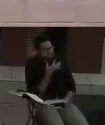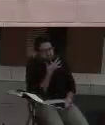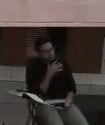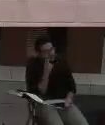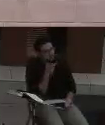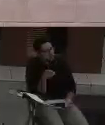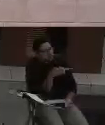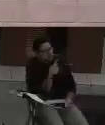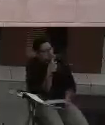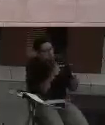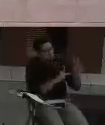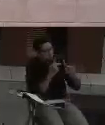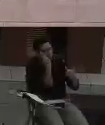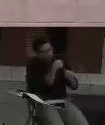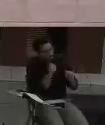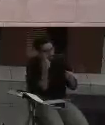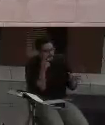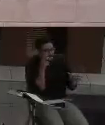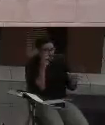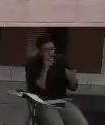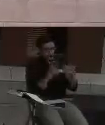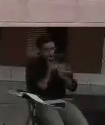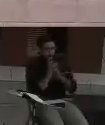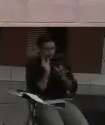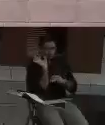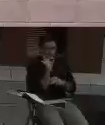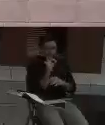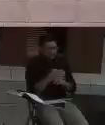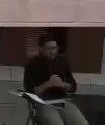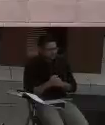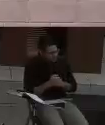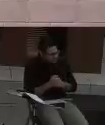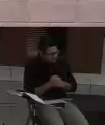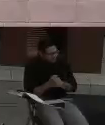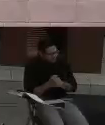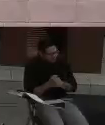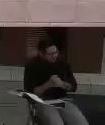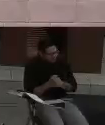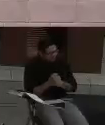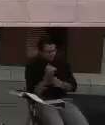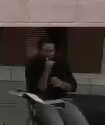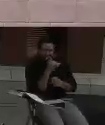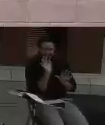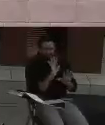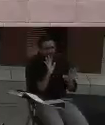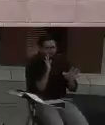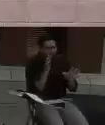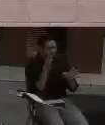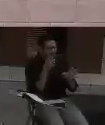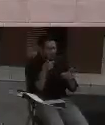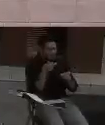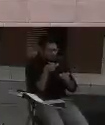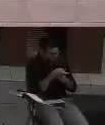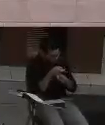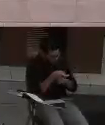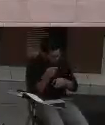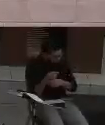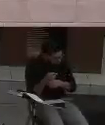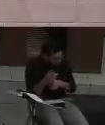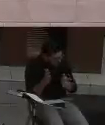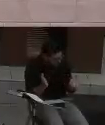was preaching this message. "You've got to be kidding," I'm sure that many of them were thinking